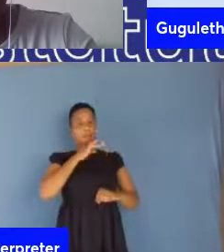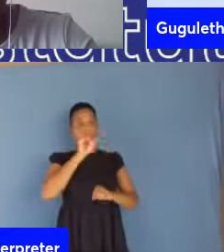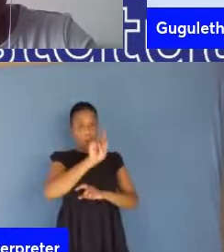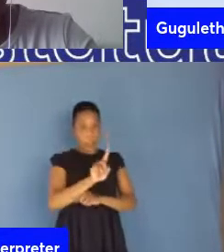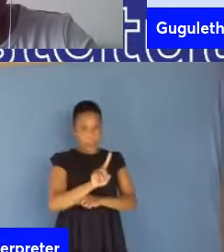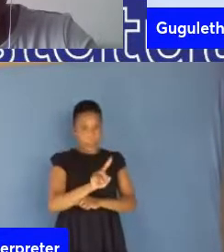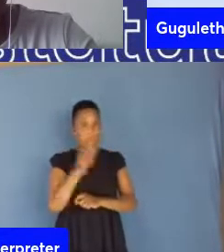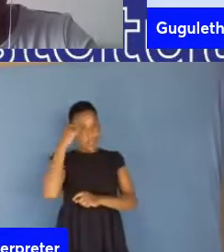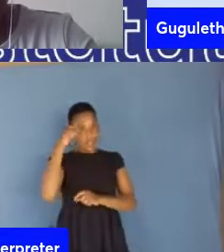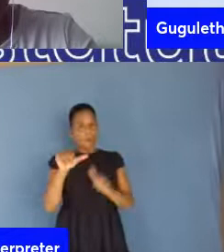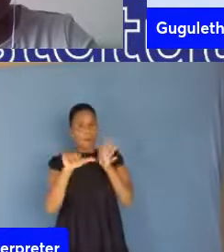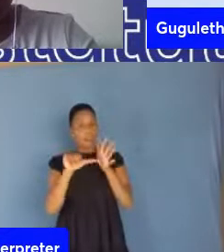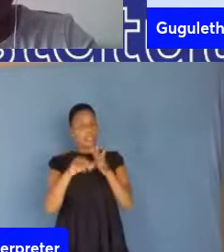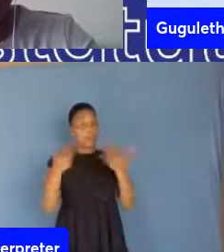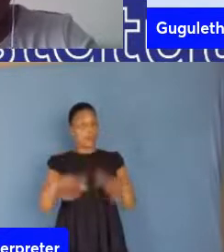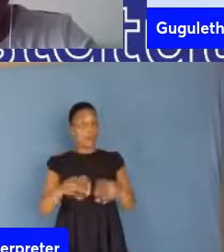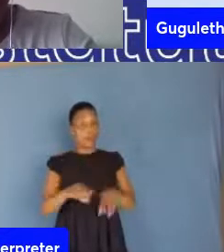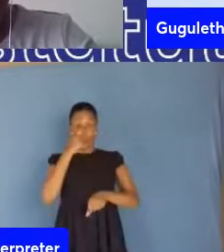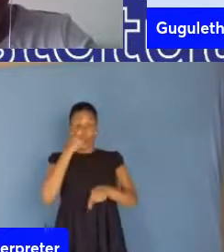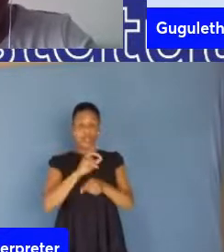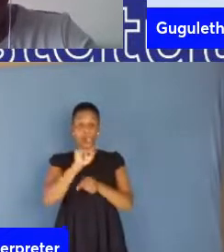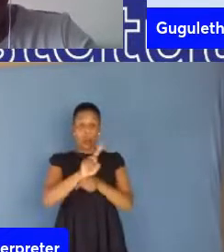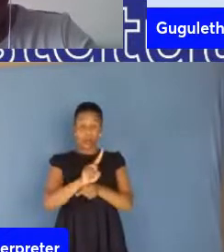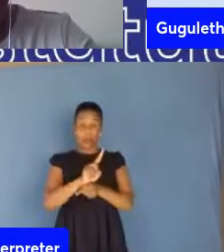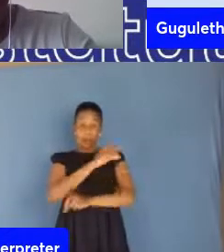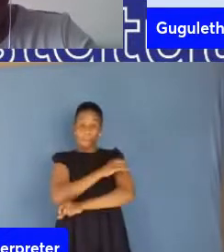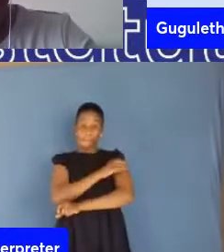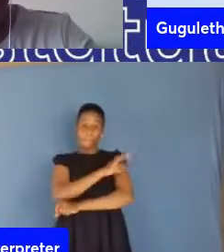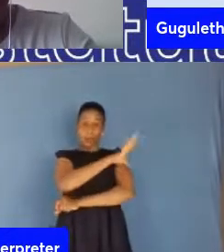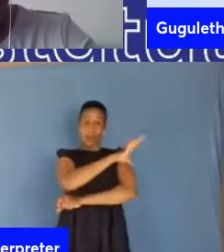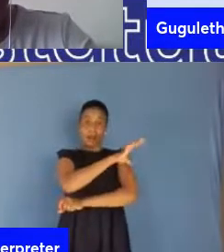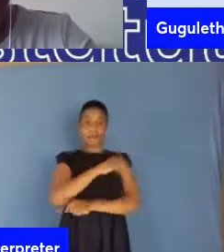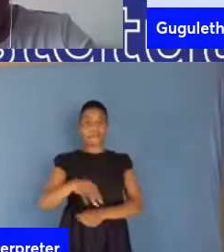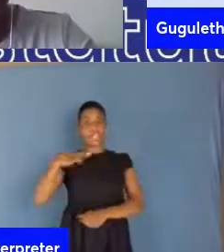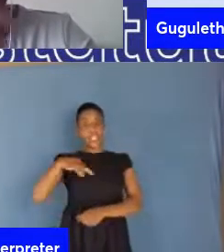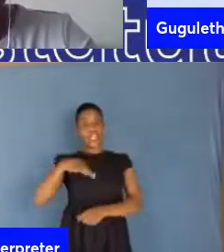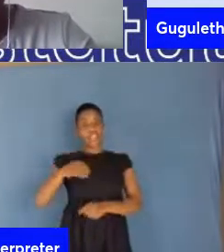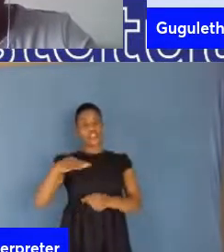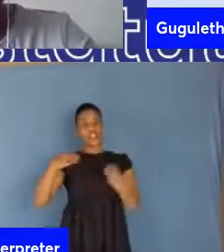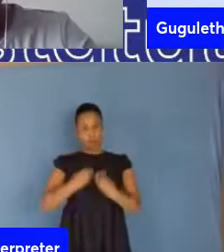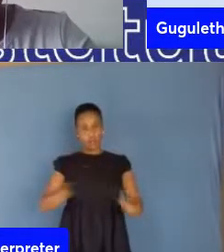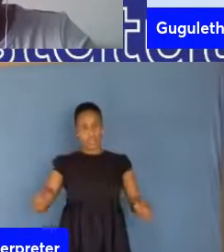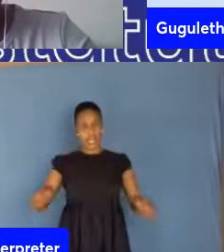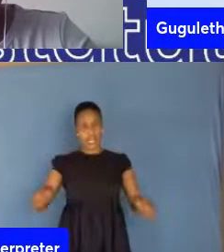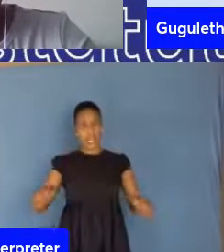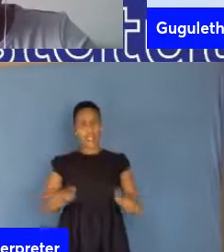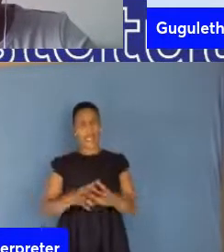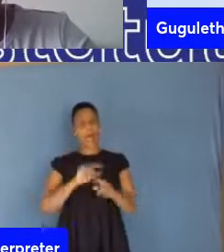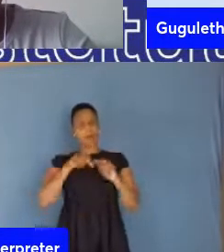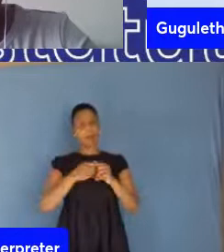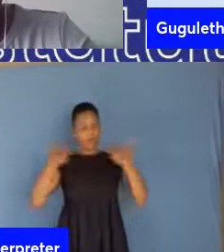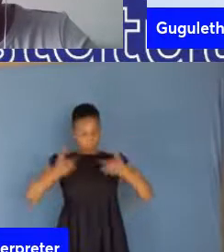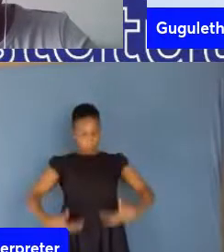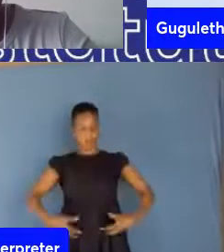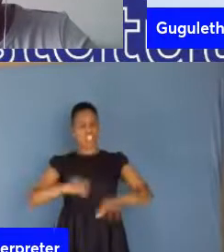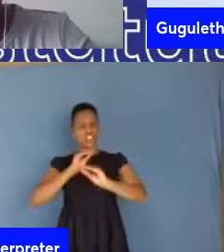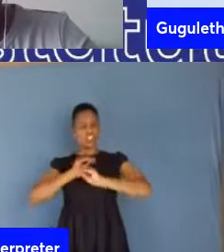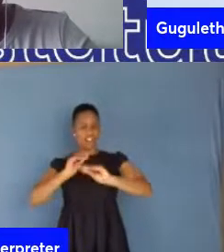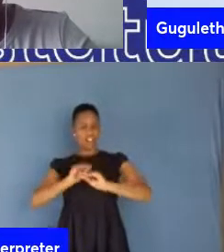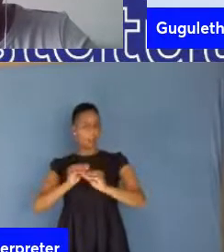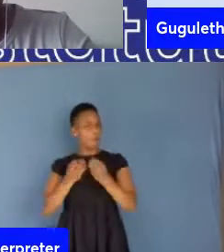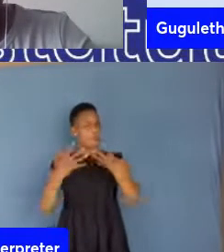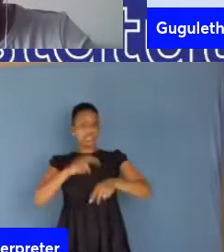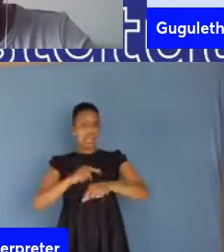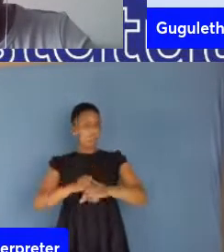need to empower girl children by teaching them about their bodies. Oftentimes, we don't teach girls about their bodies. All